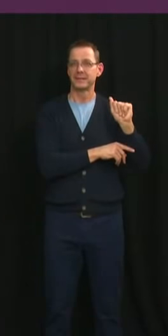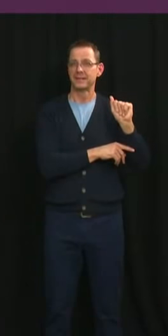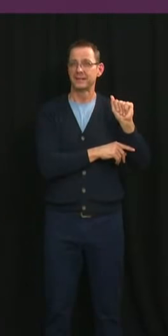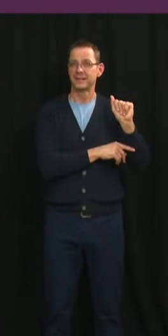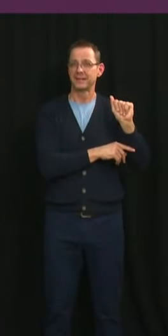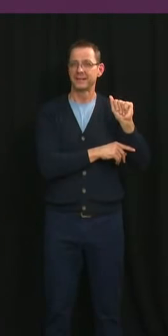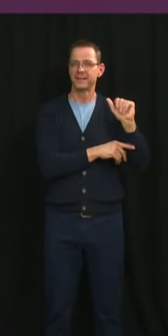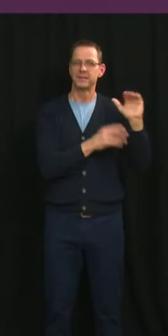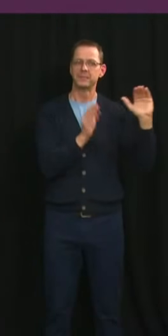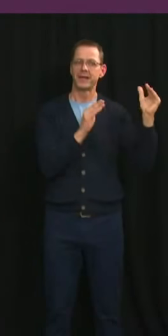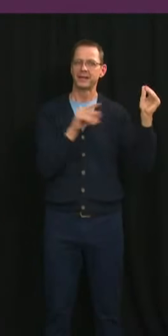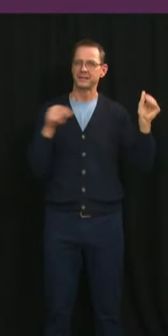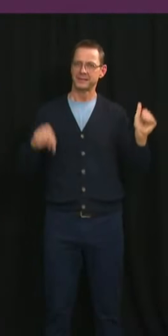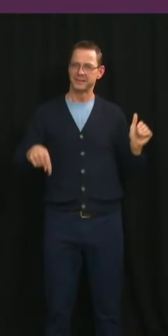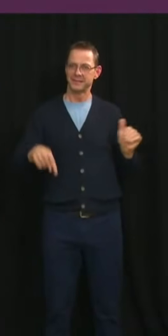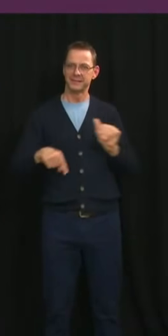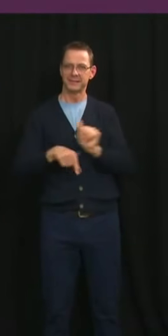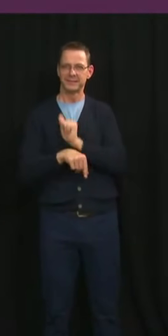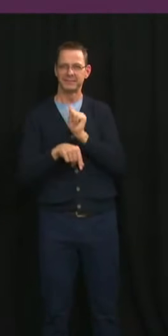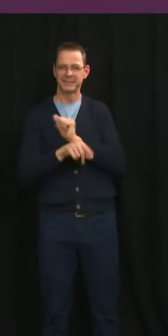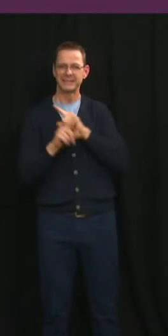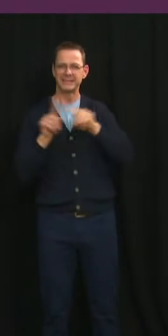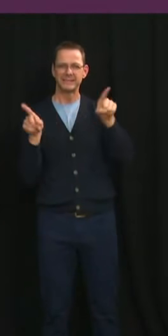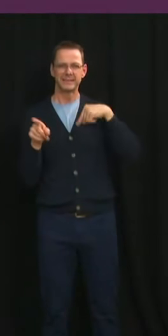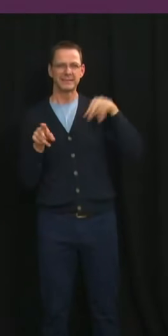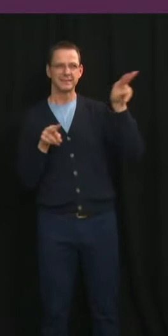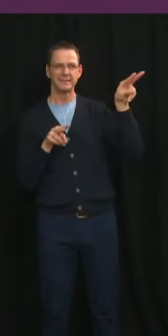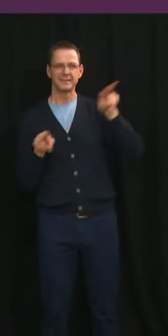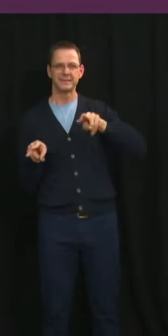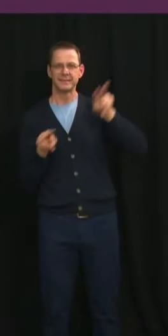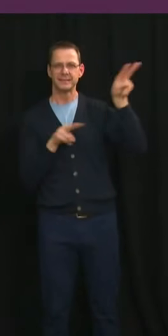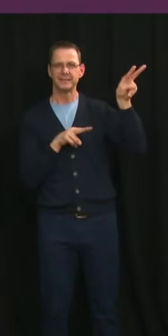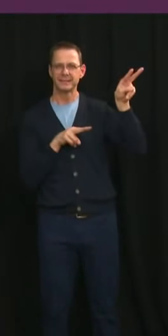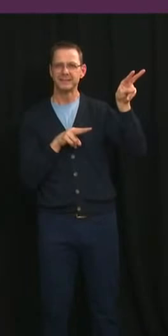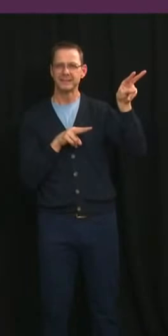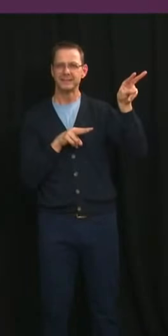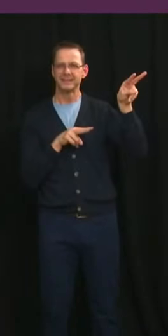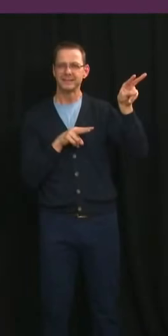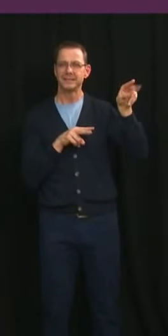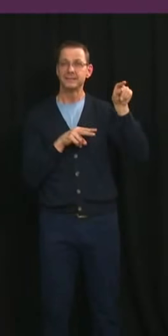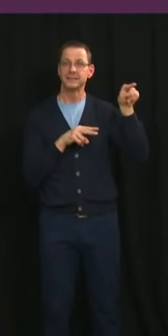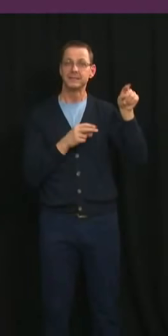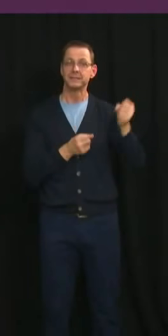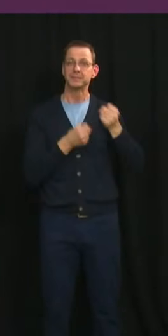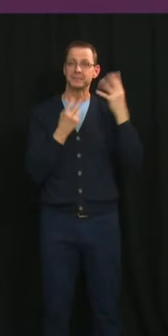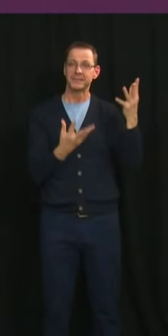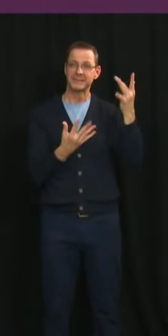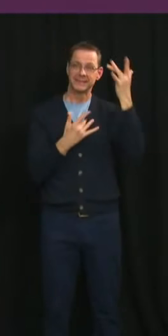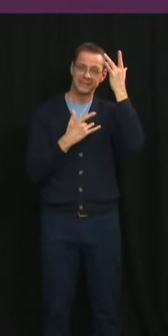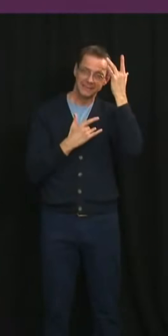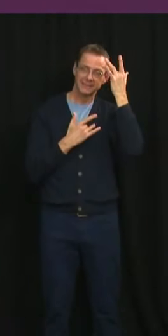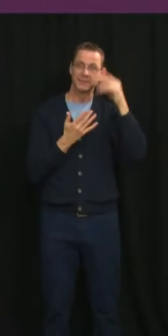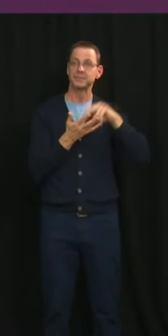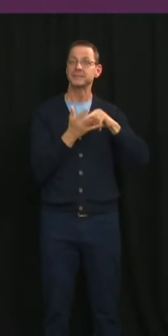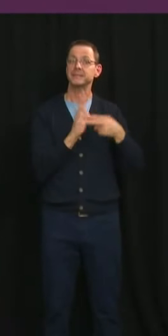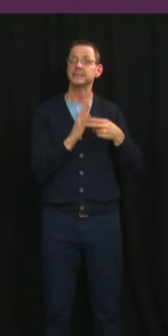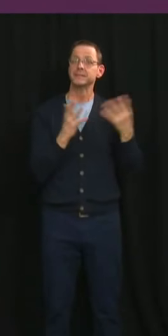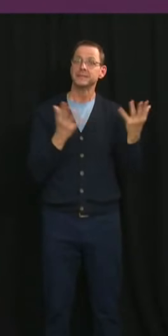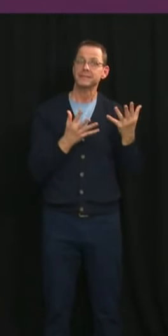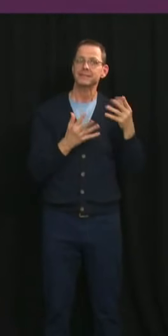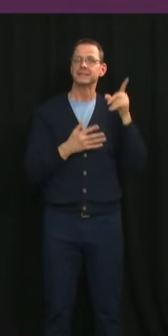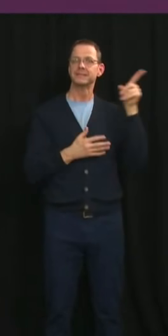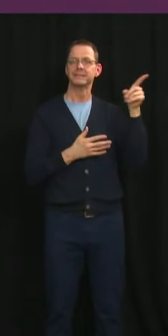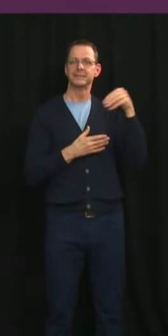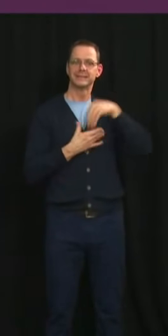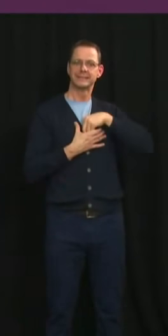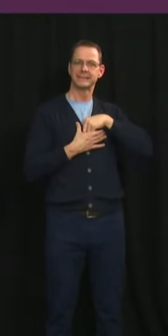widespread infection also meant a higher level of natural immunity. Secondly, the U.S. is about 3 times faster